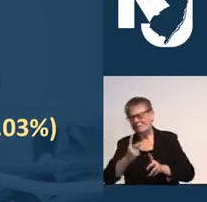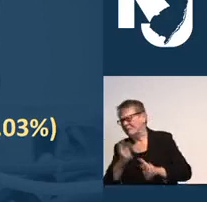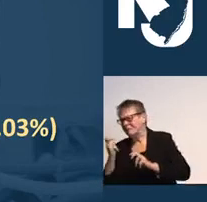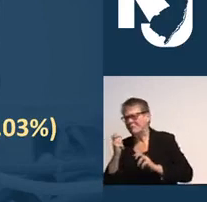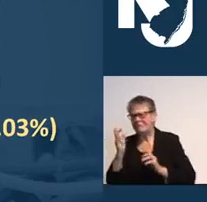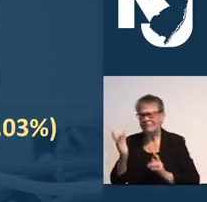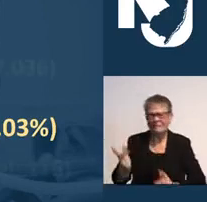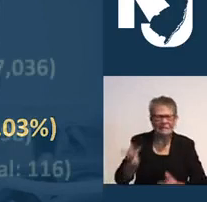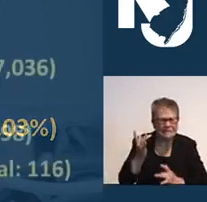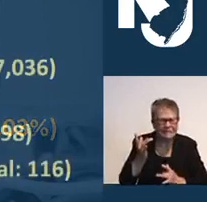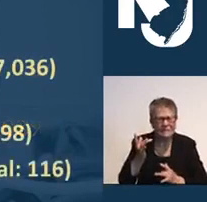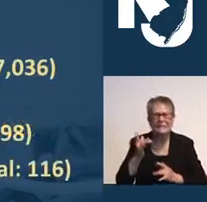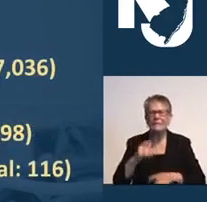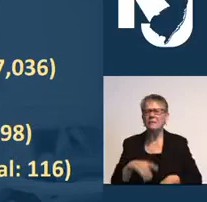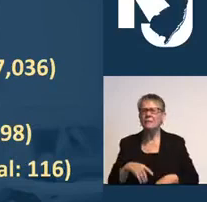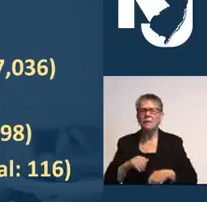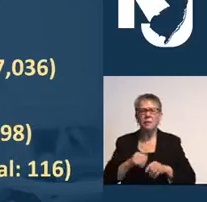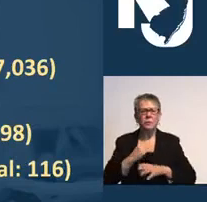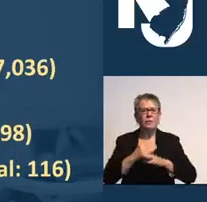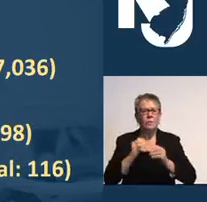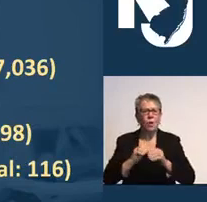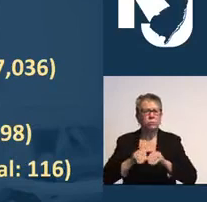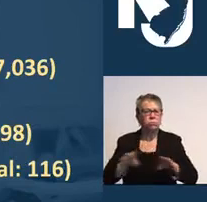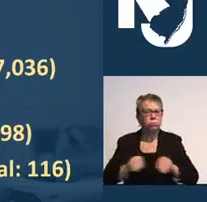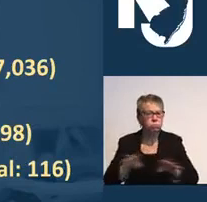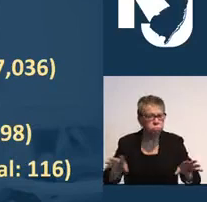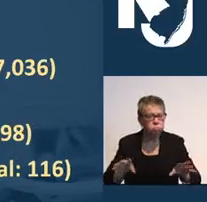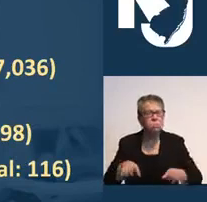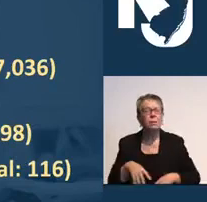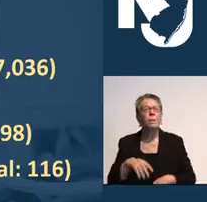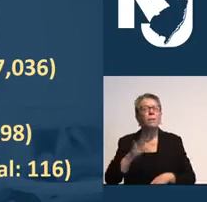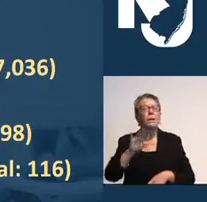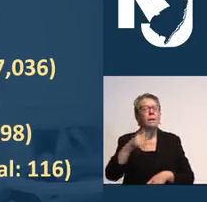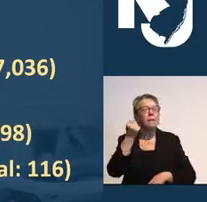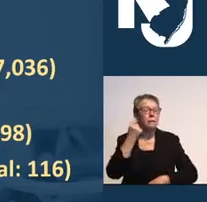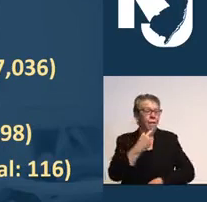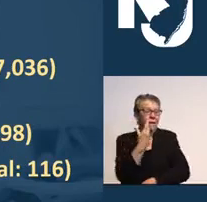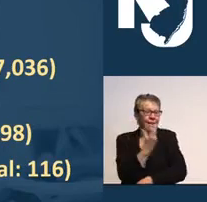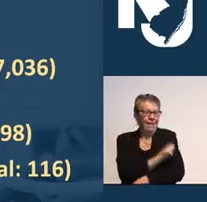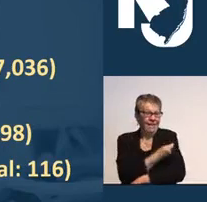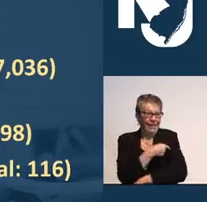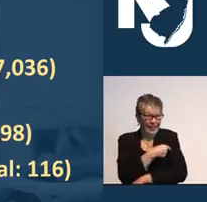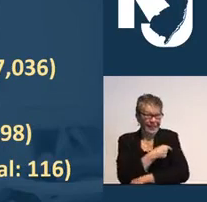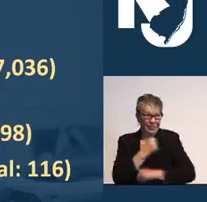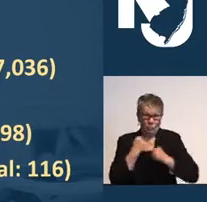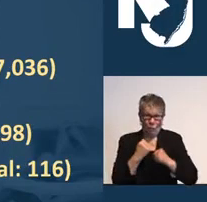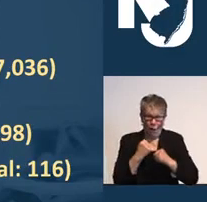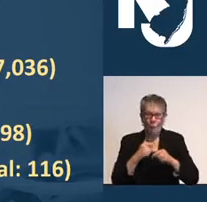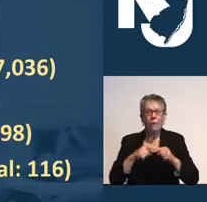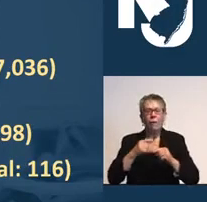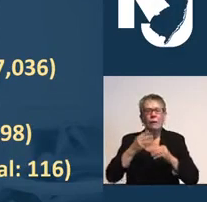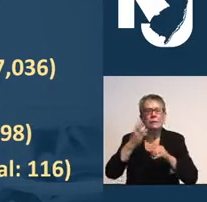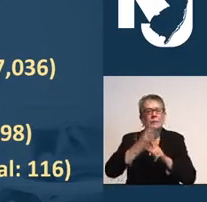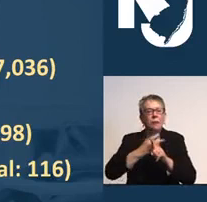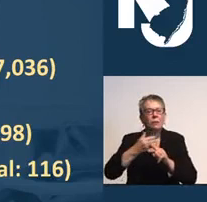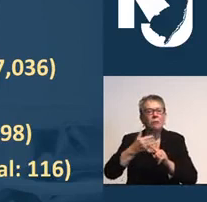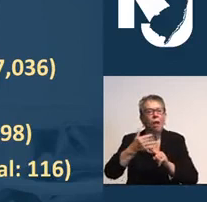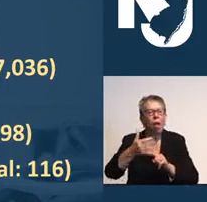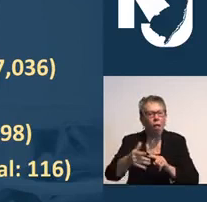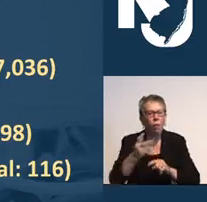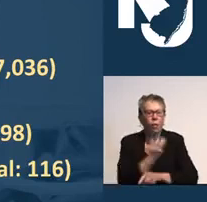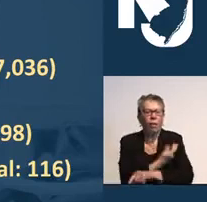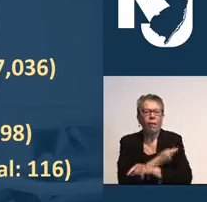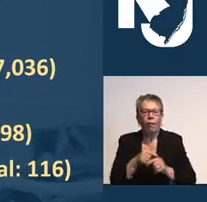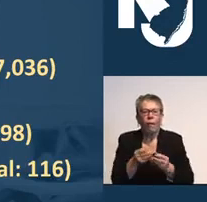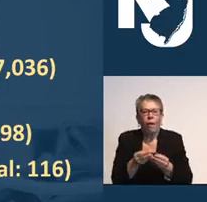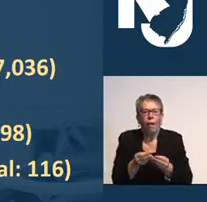in cumulative and in the short term. There's the short term for the period ending on December 5th. To be sure,